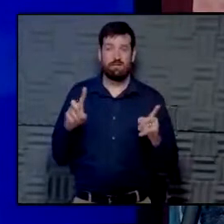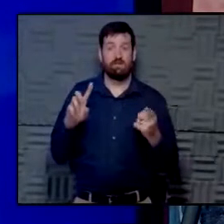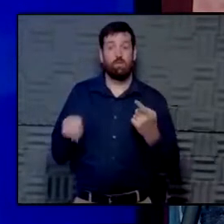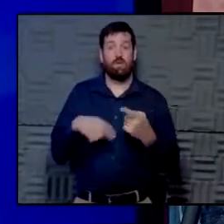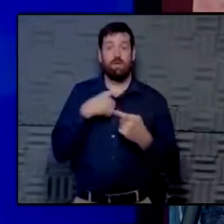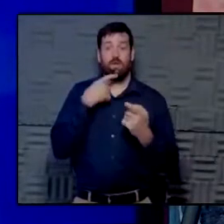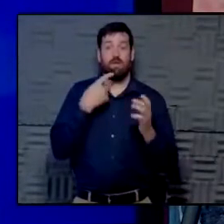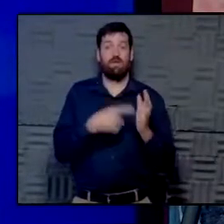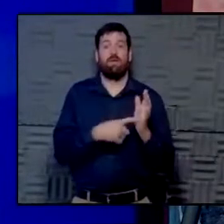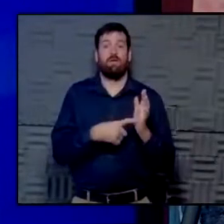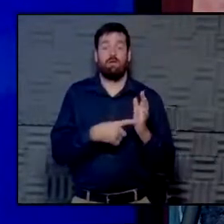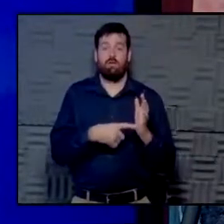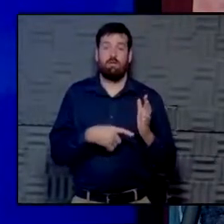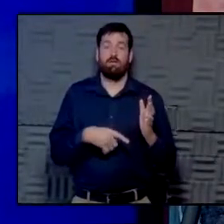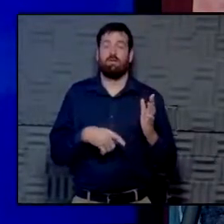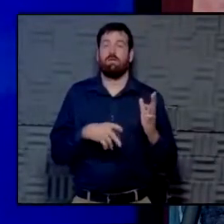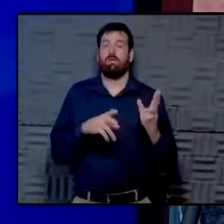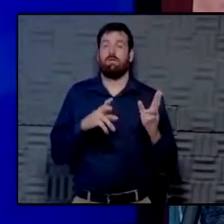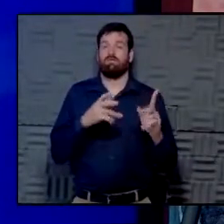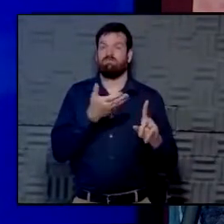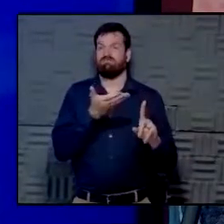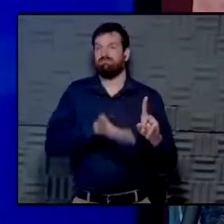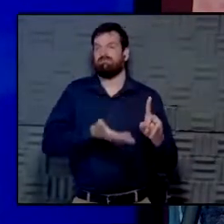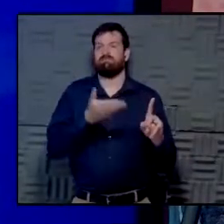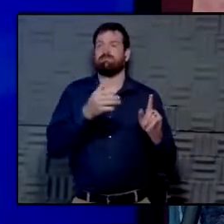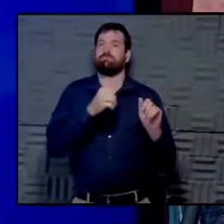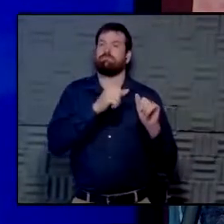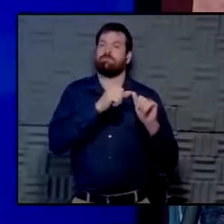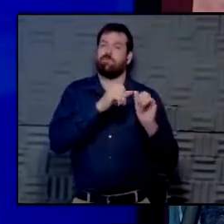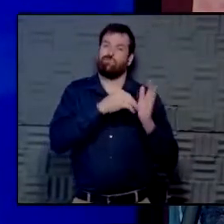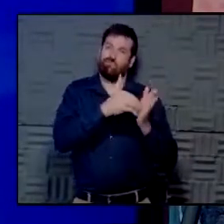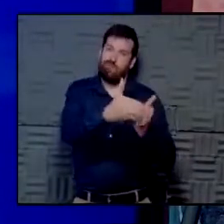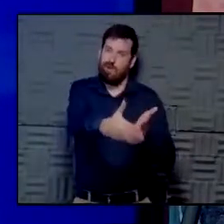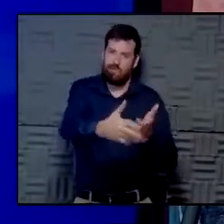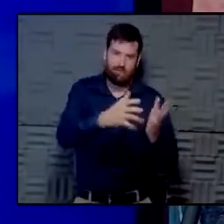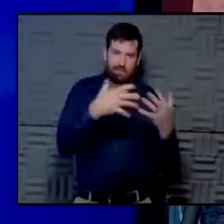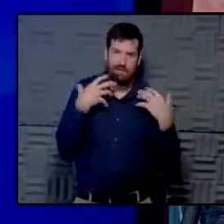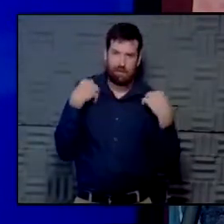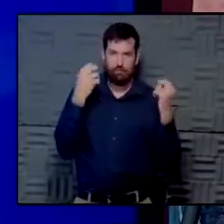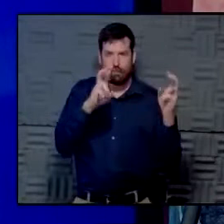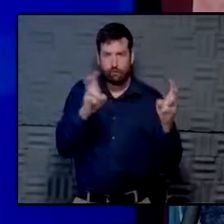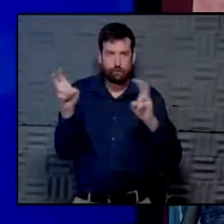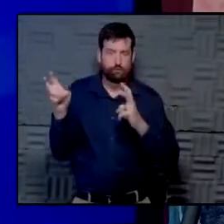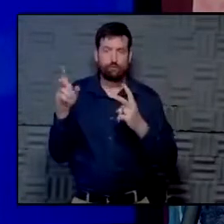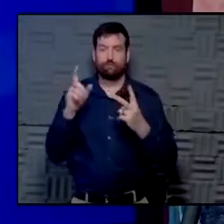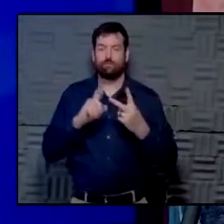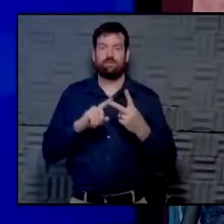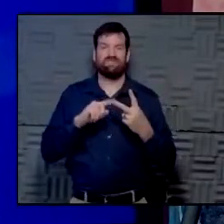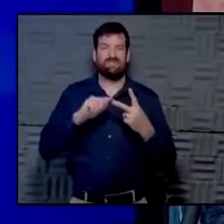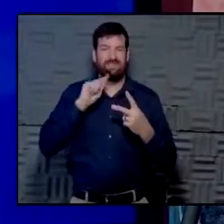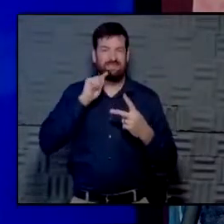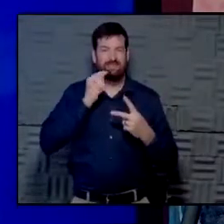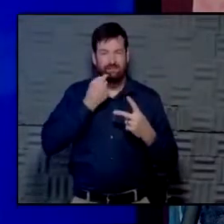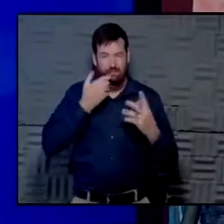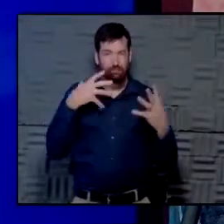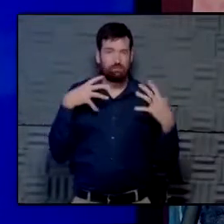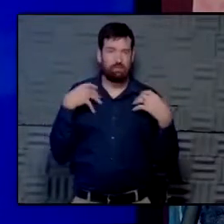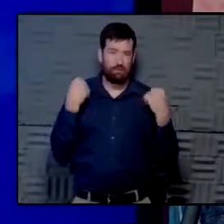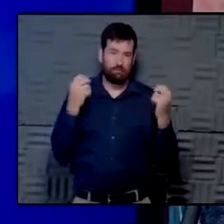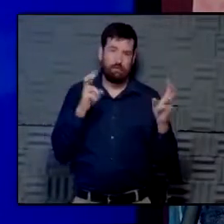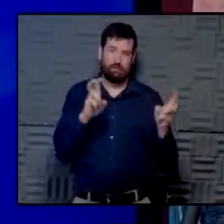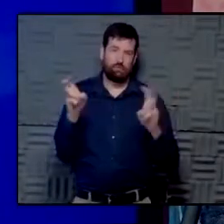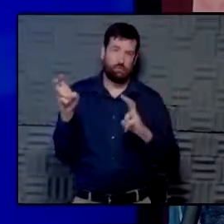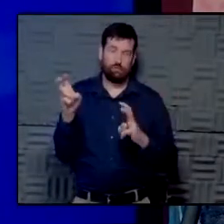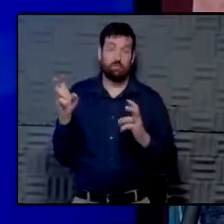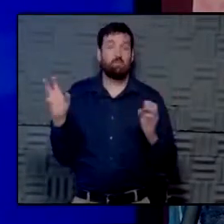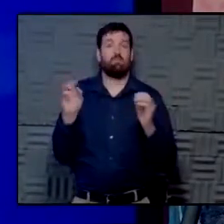see that, those are also folks who typically have chronic conditions, many significant other conditions that are contributing to